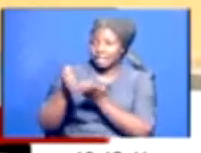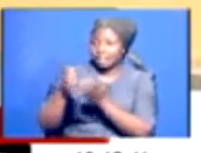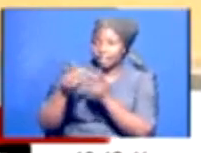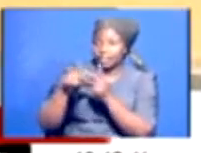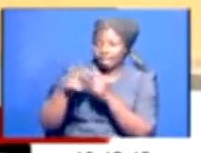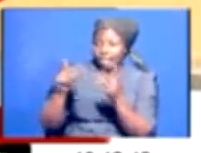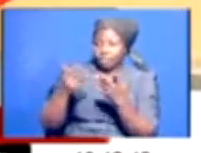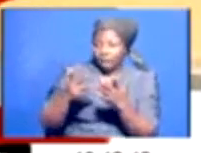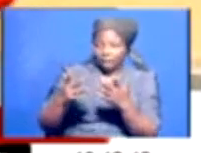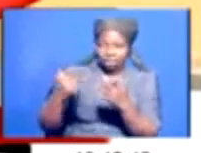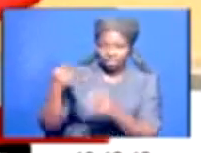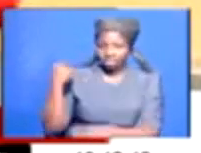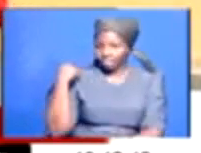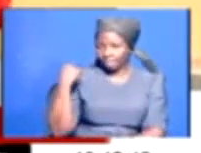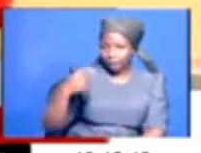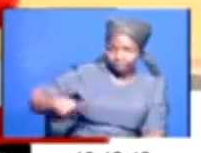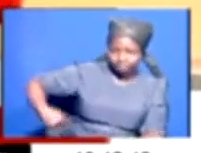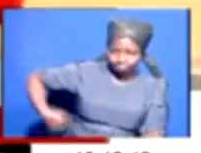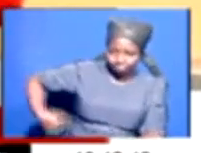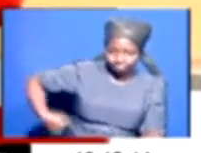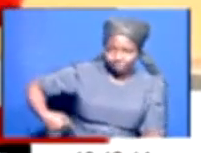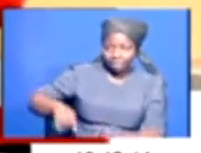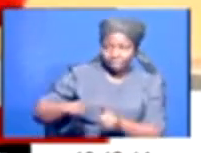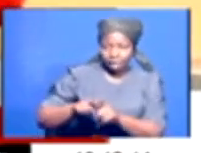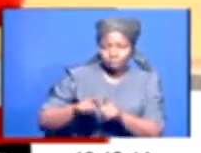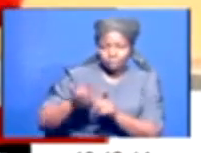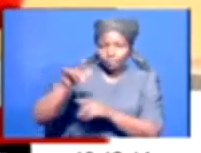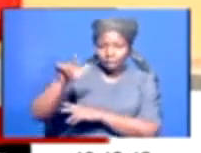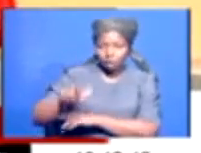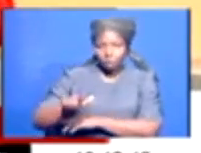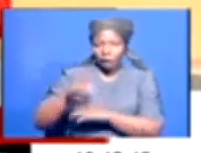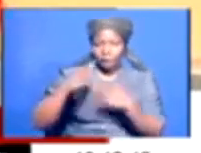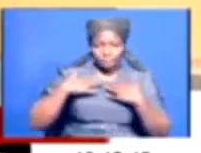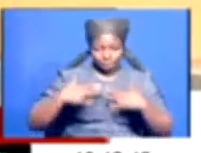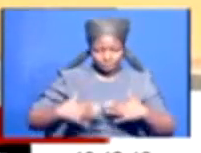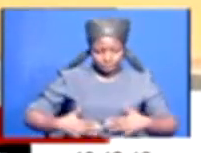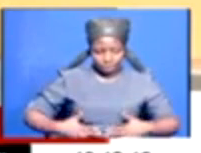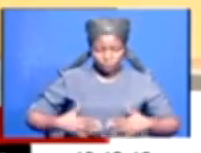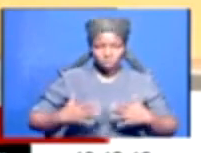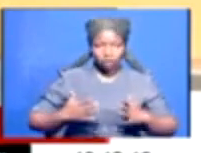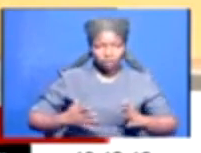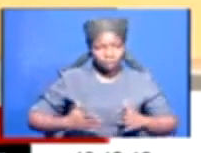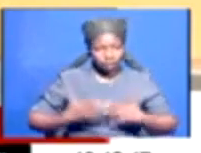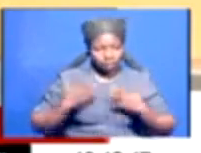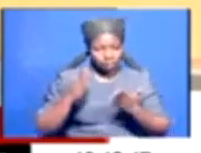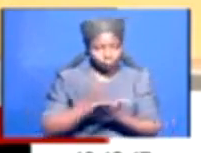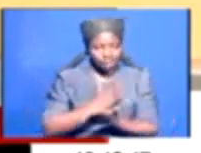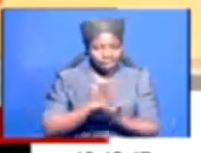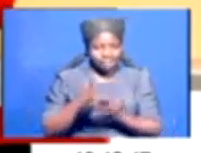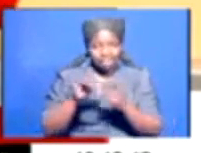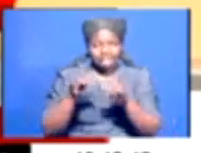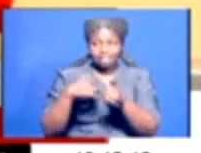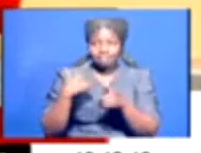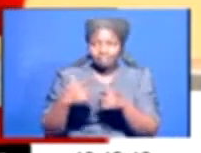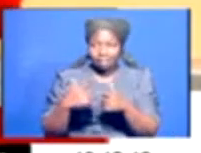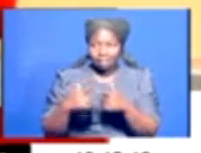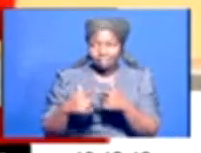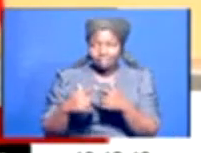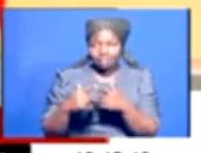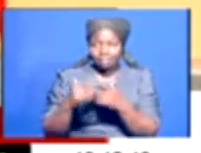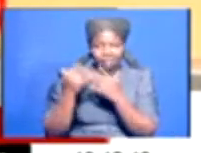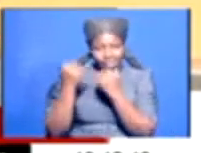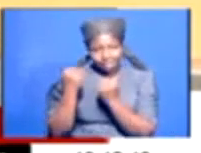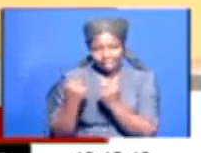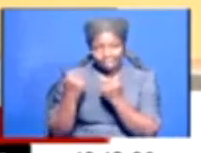the lower part of my body. Mm-hmm. And then the strength, I have to find it